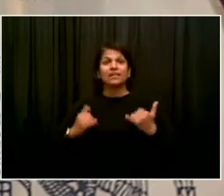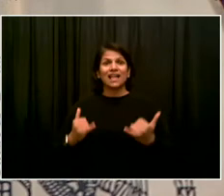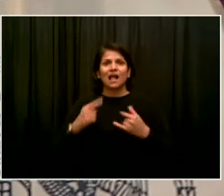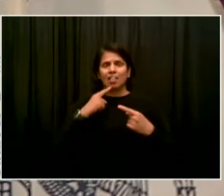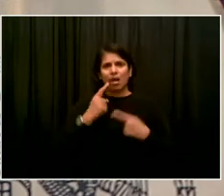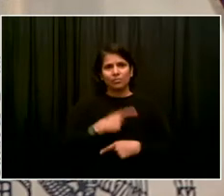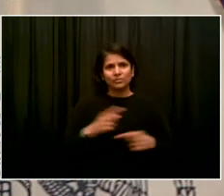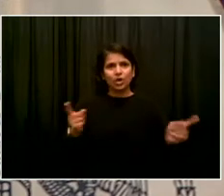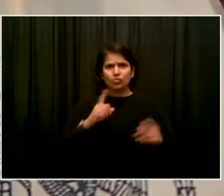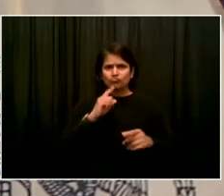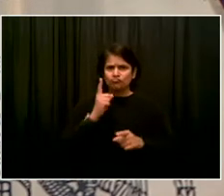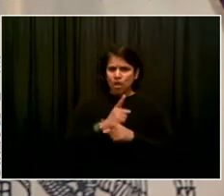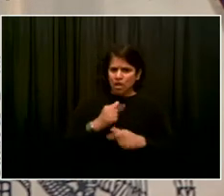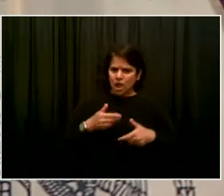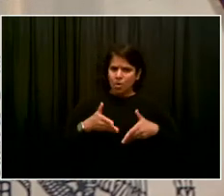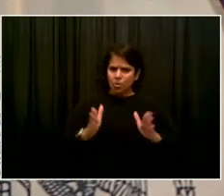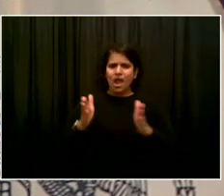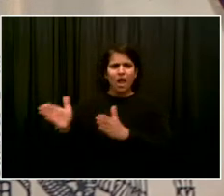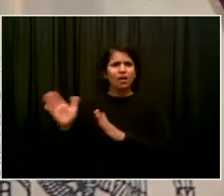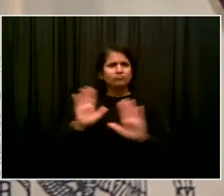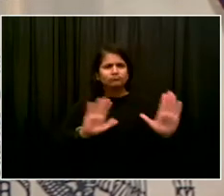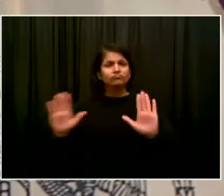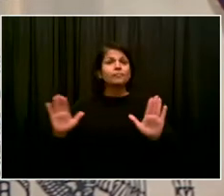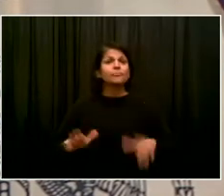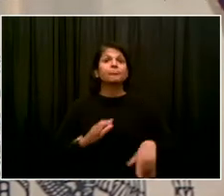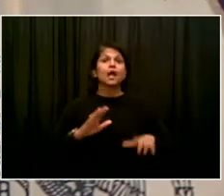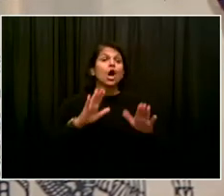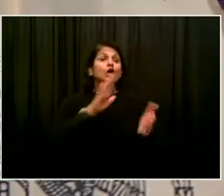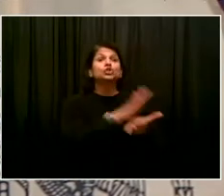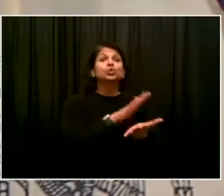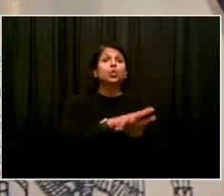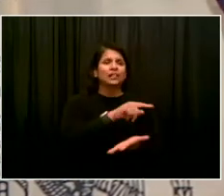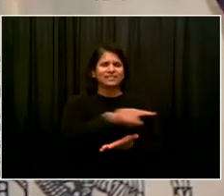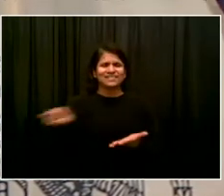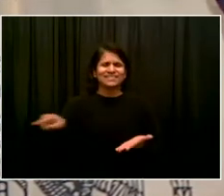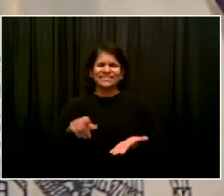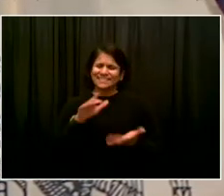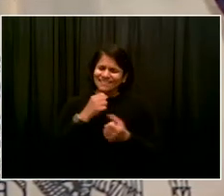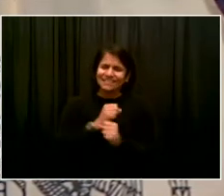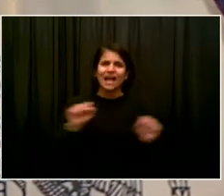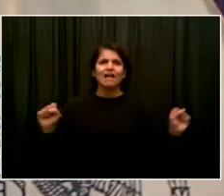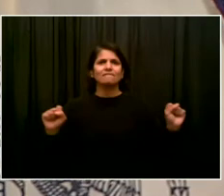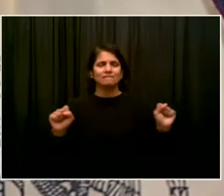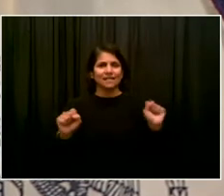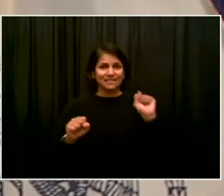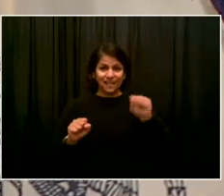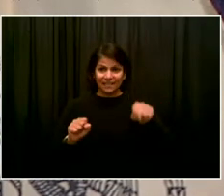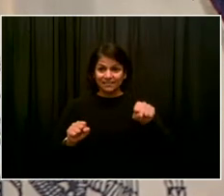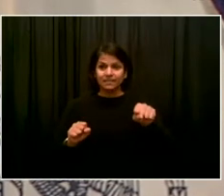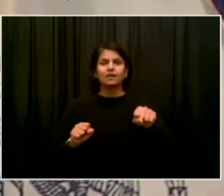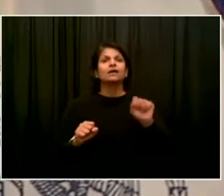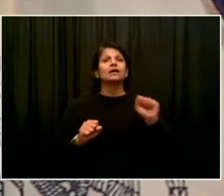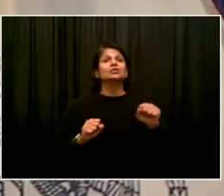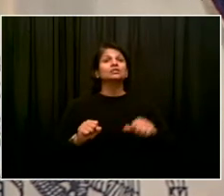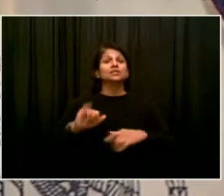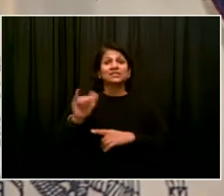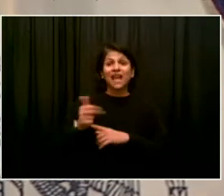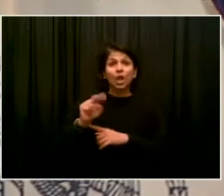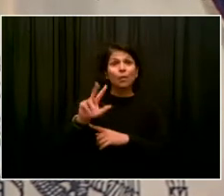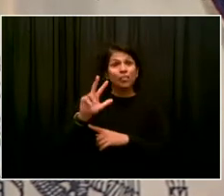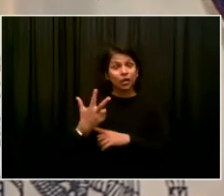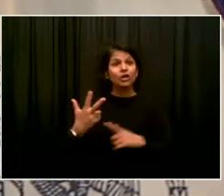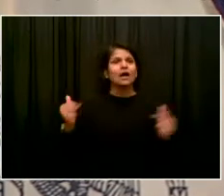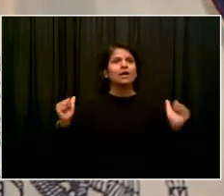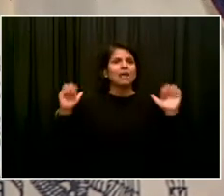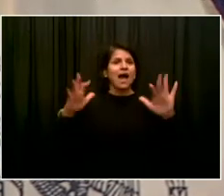have been incredibly safe. We want a smooth return to school. We want our kids in school. We want to make sure